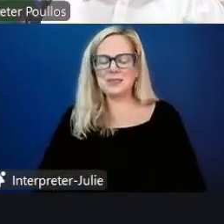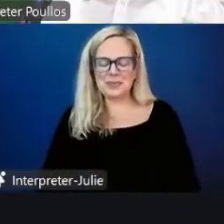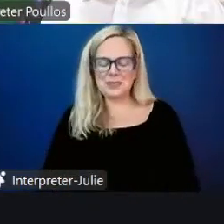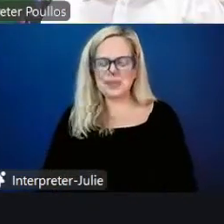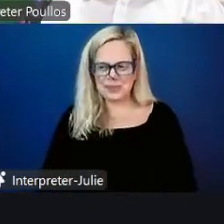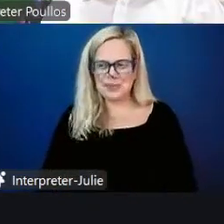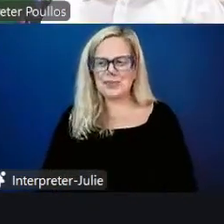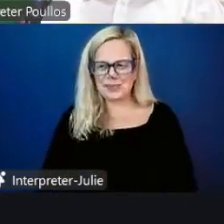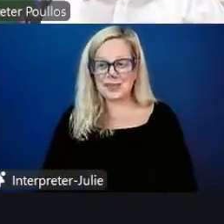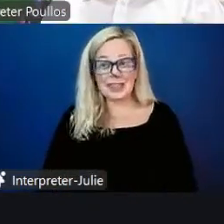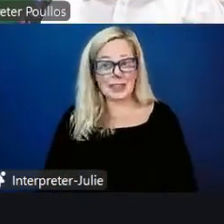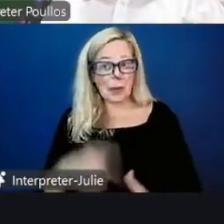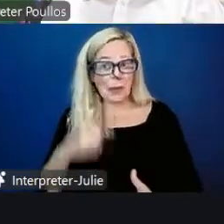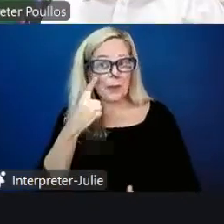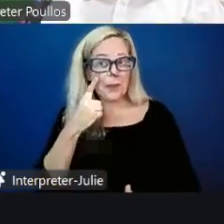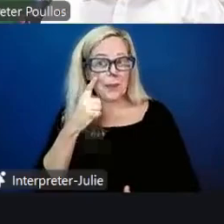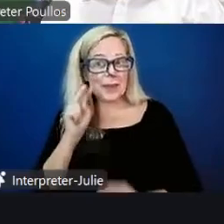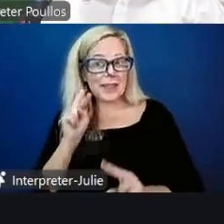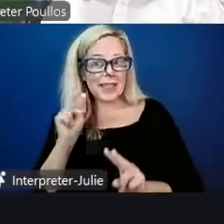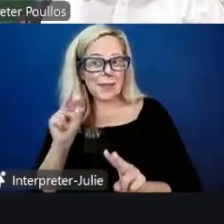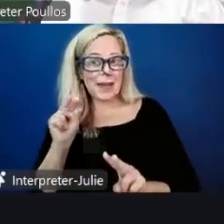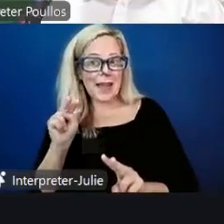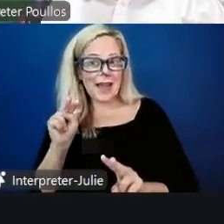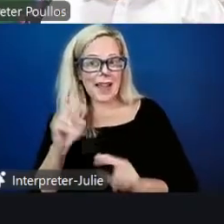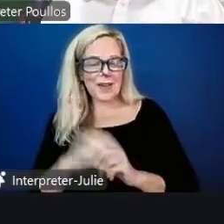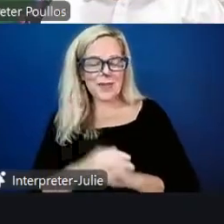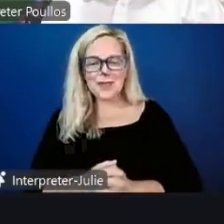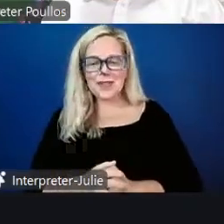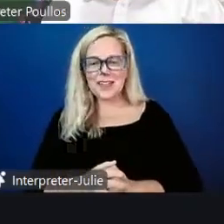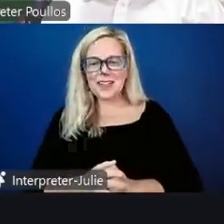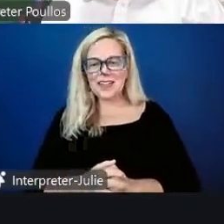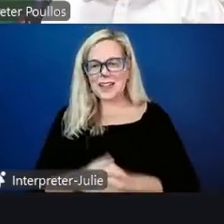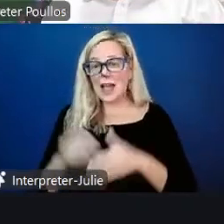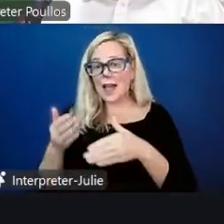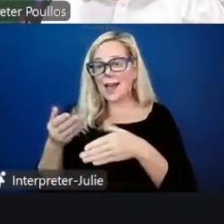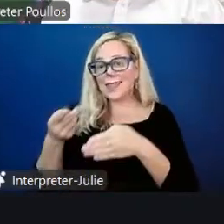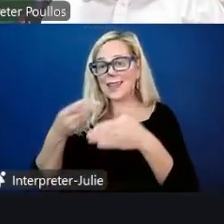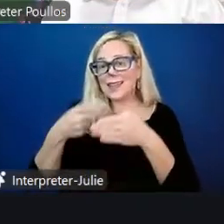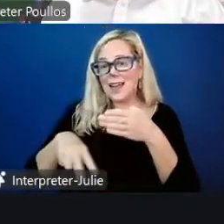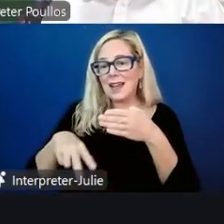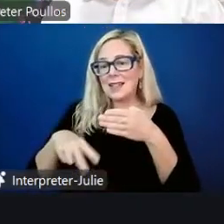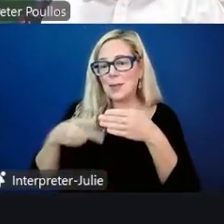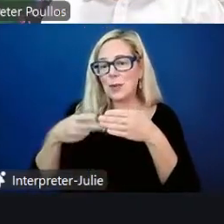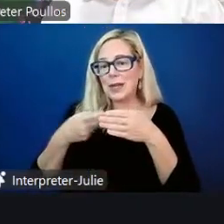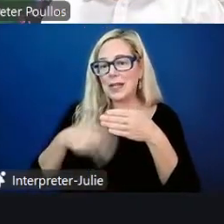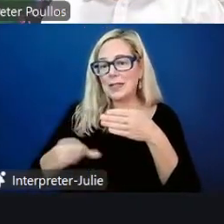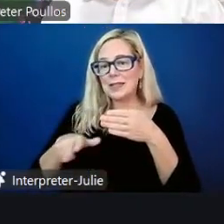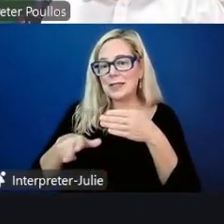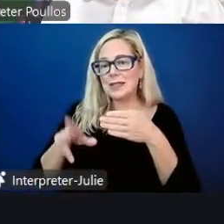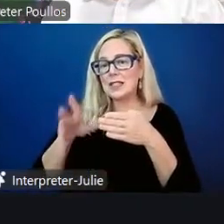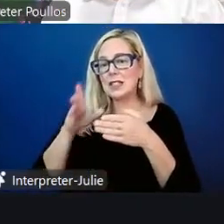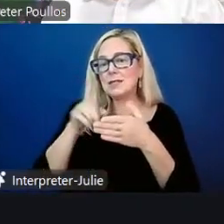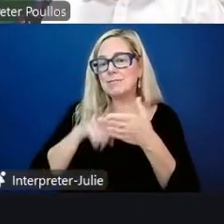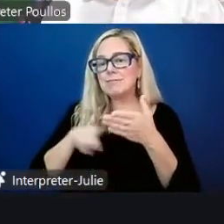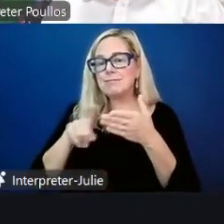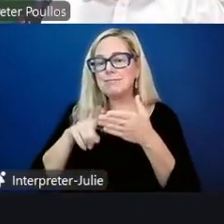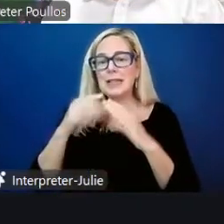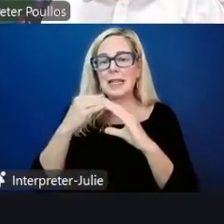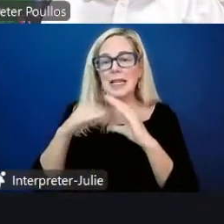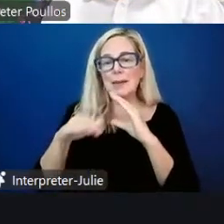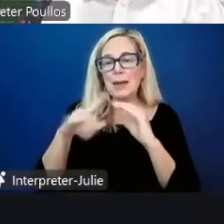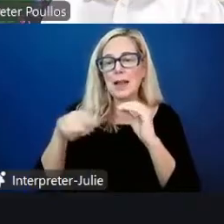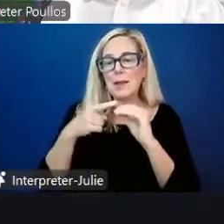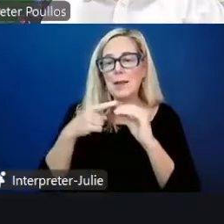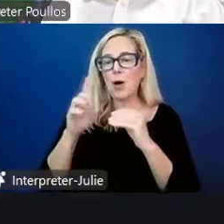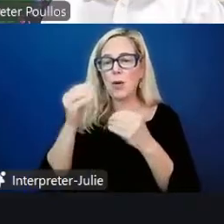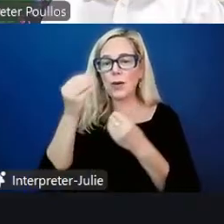So keep an eye out. And then in the next couple of weeks, look out for an email from us with information about where to